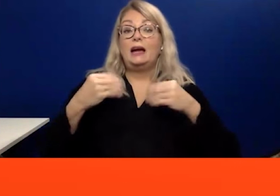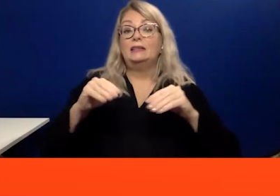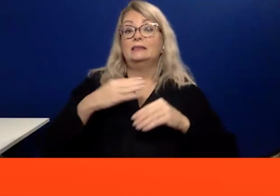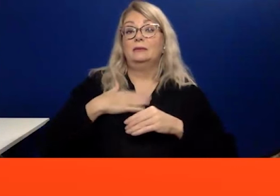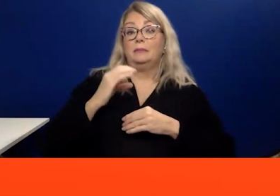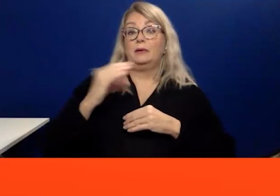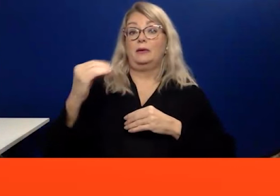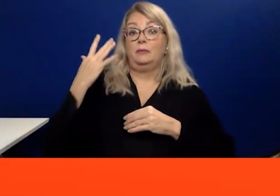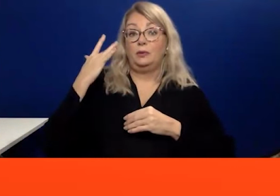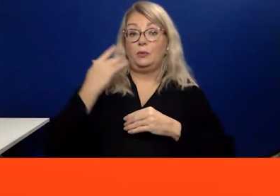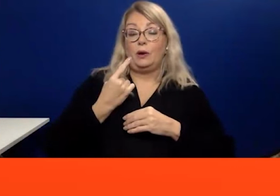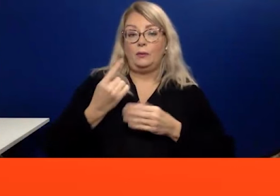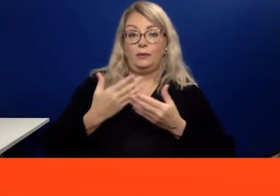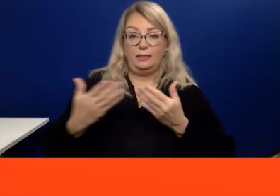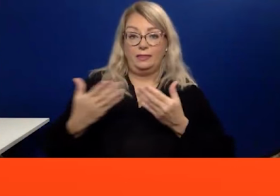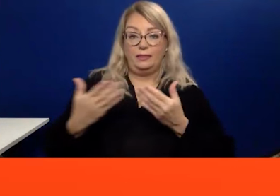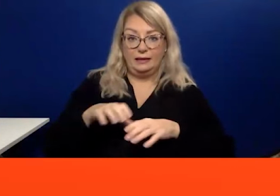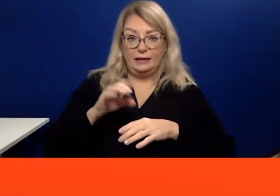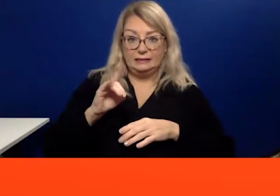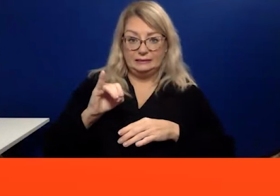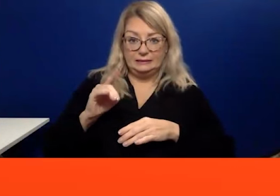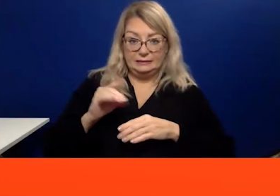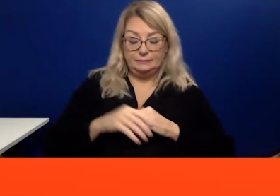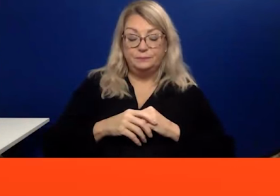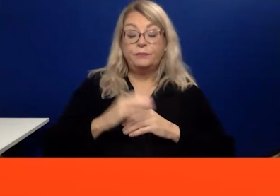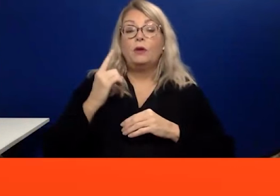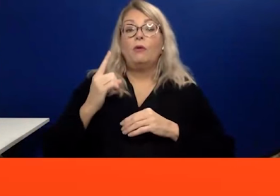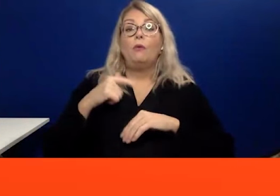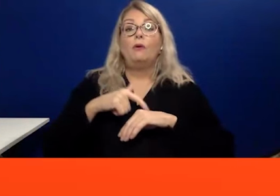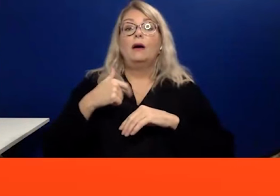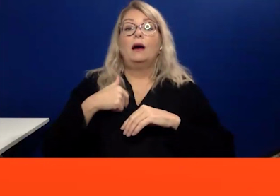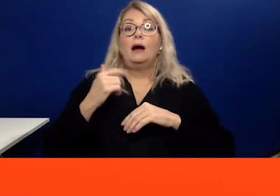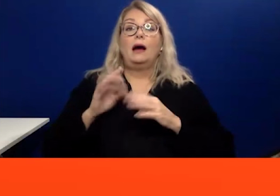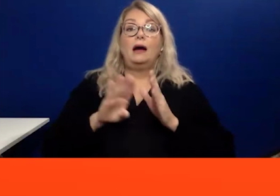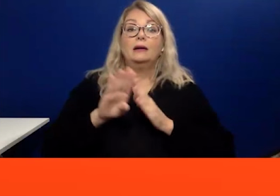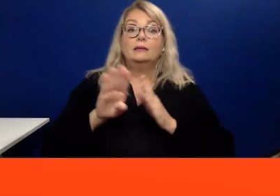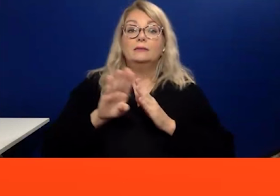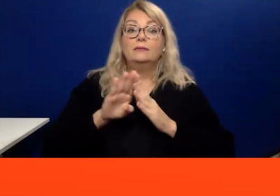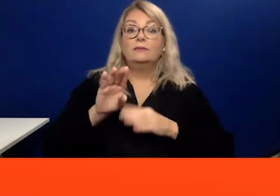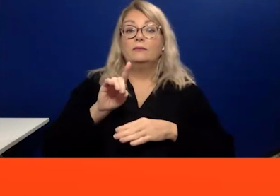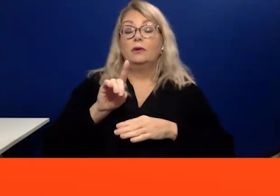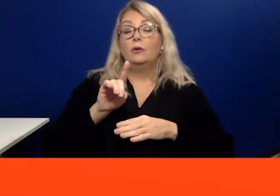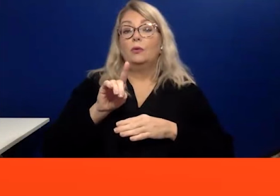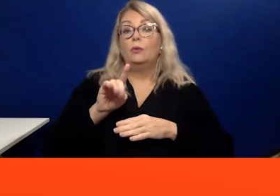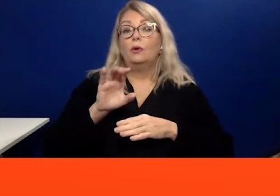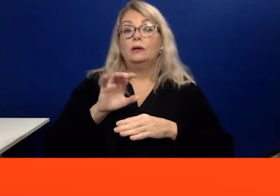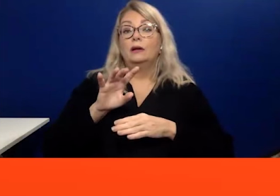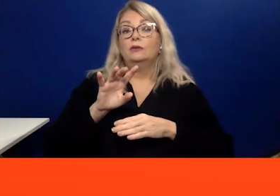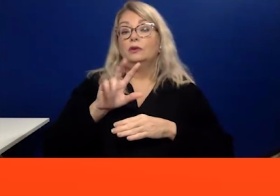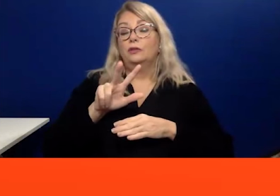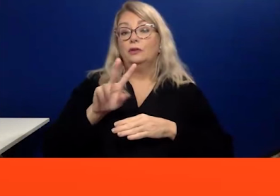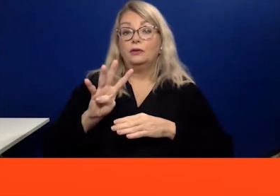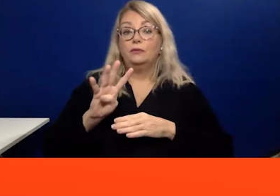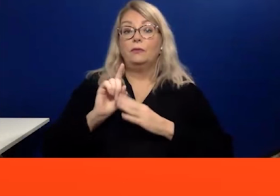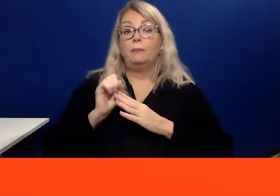did. At one point, I developed a 144-minute service guarantee. I went out on a limb and I